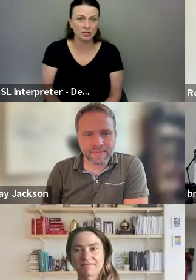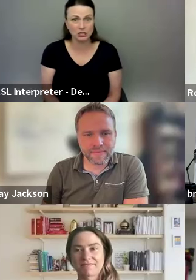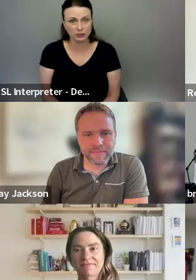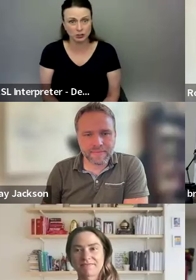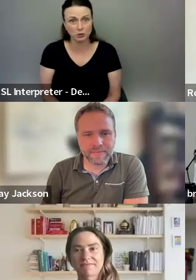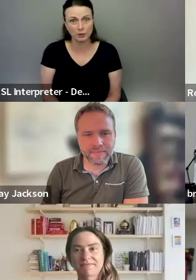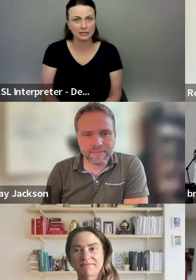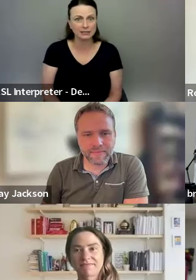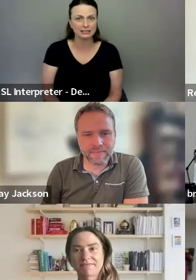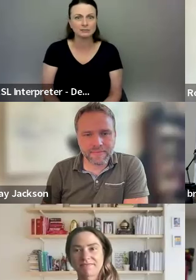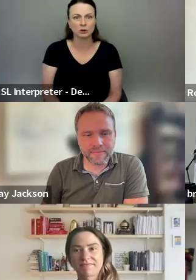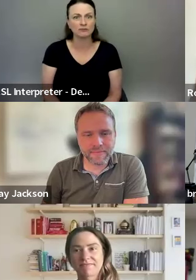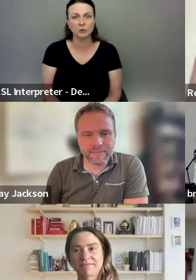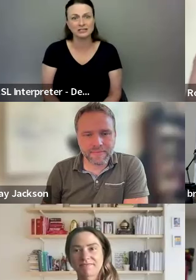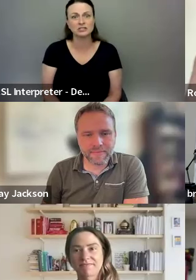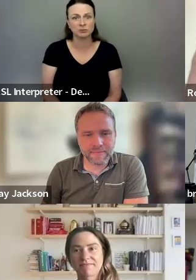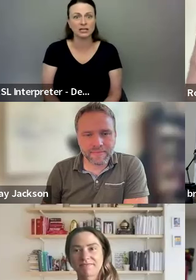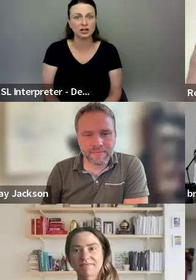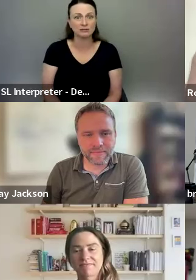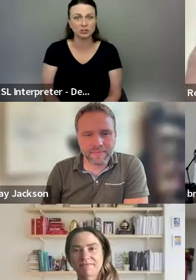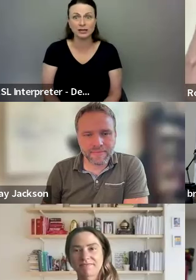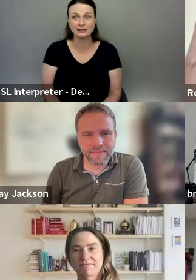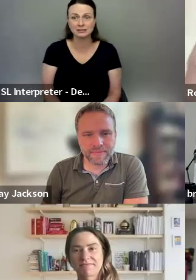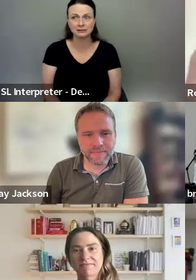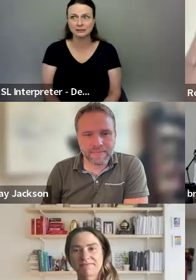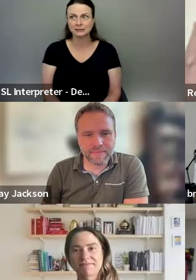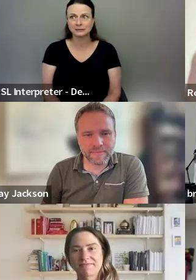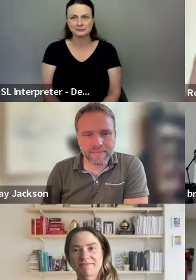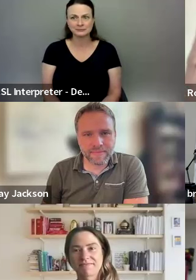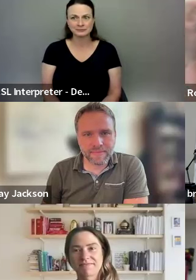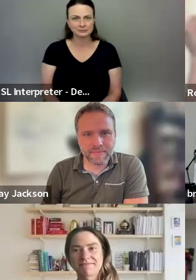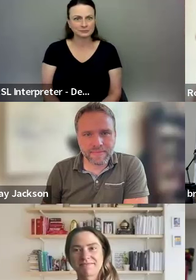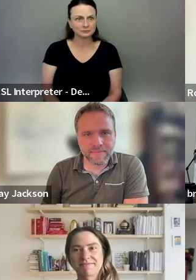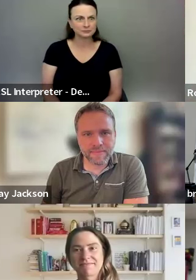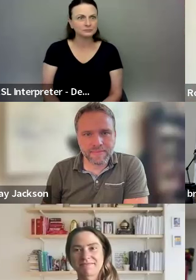maybe within a year or two we can get some more voices from Asia to join us.